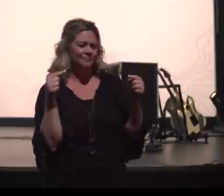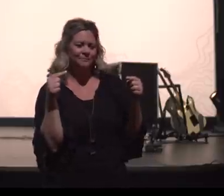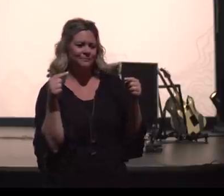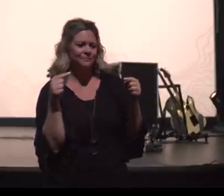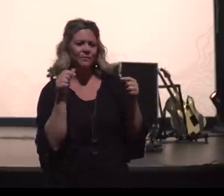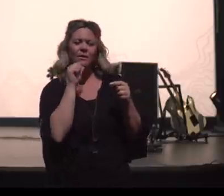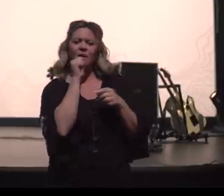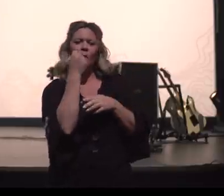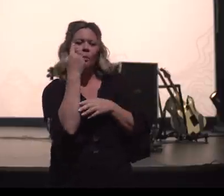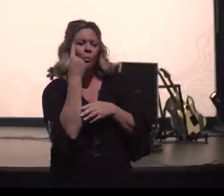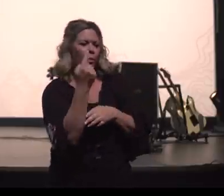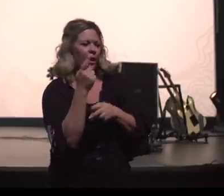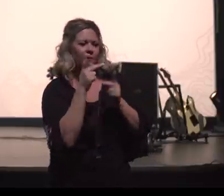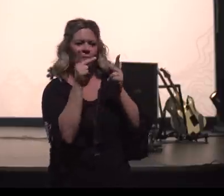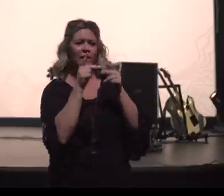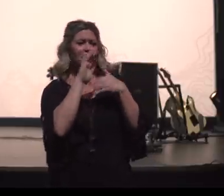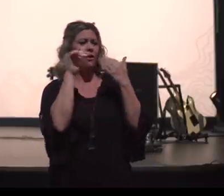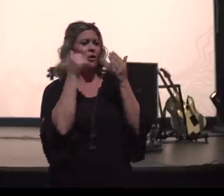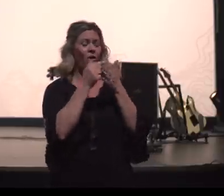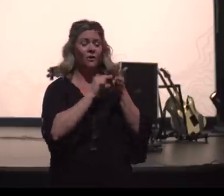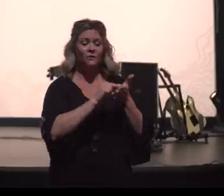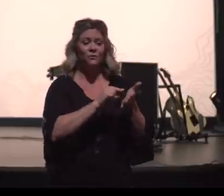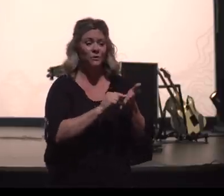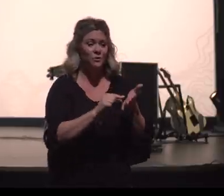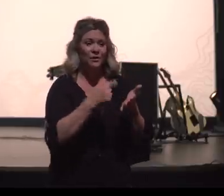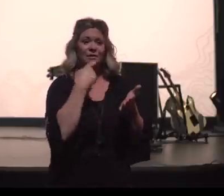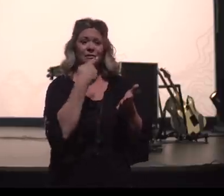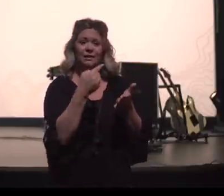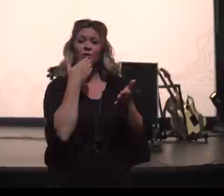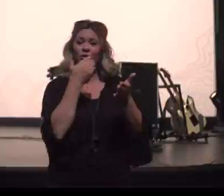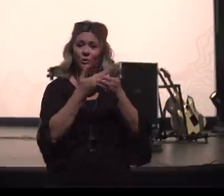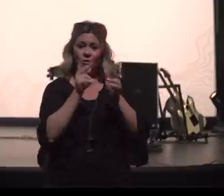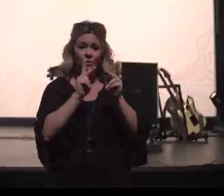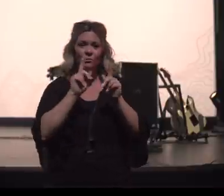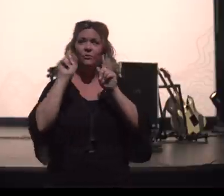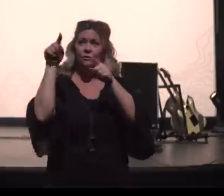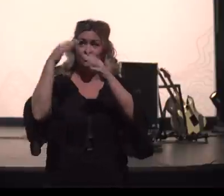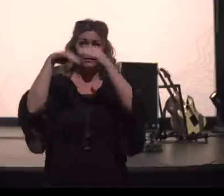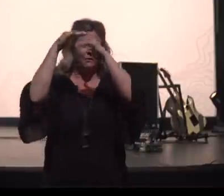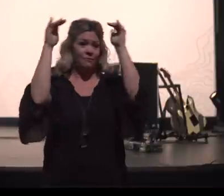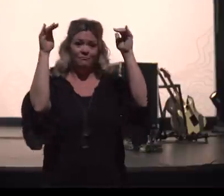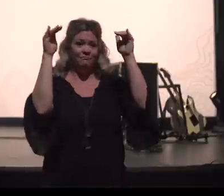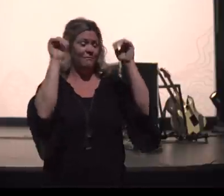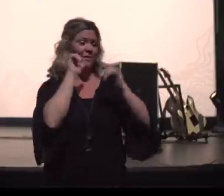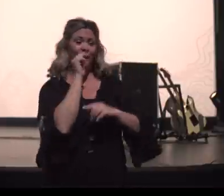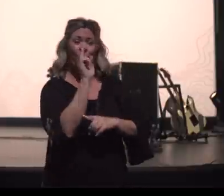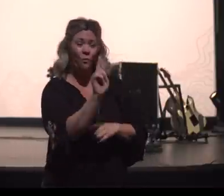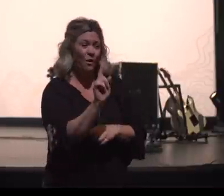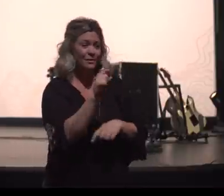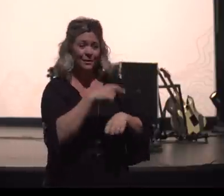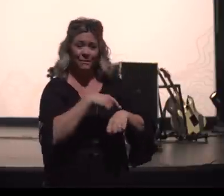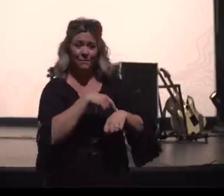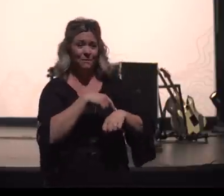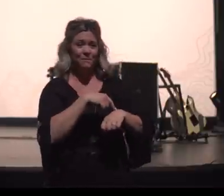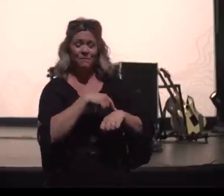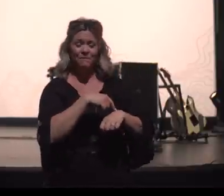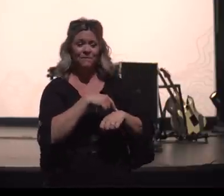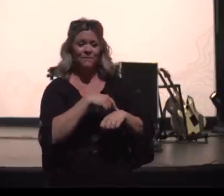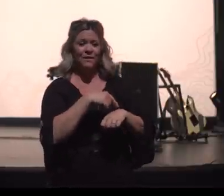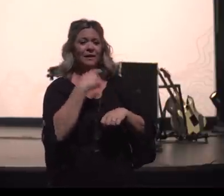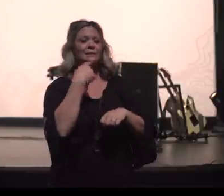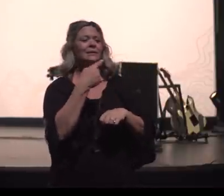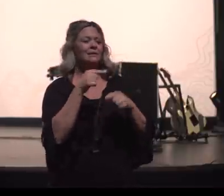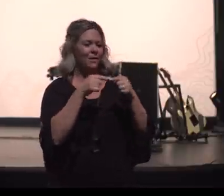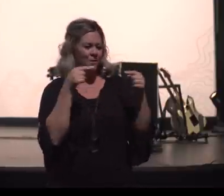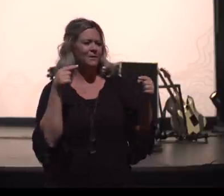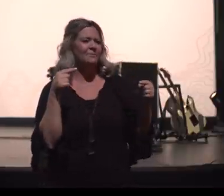There's not one place in all of Scripture that it says good people go to heaven. Not once. Did you know it says the